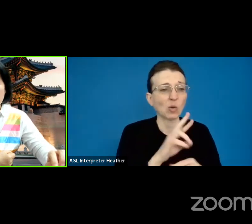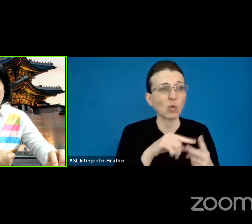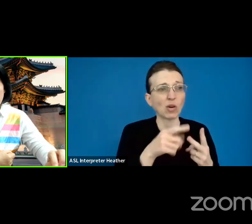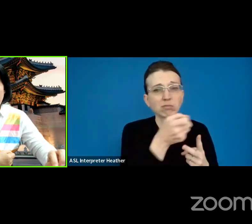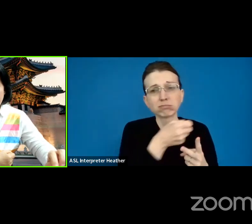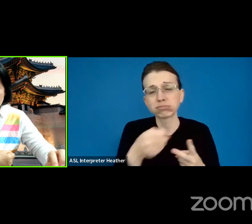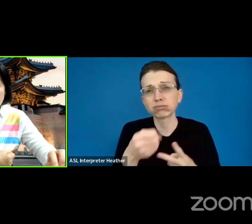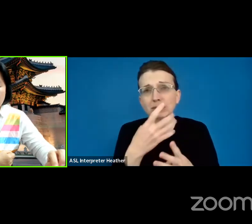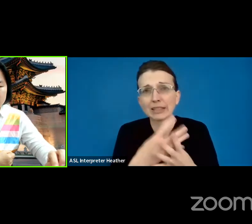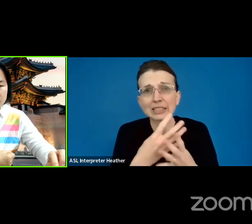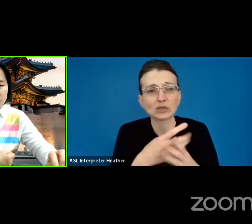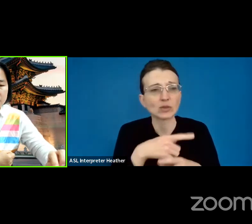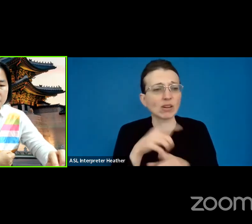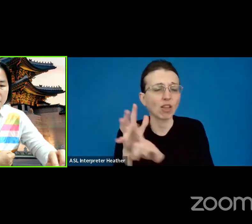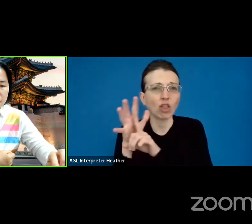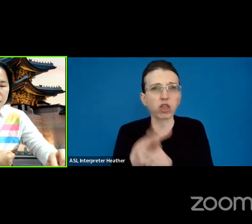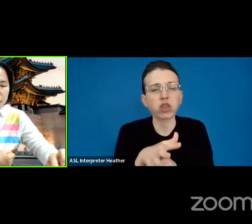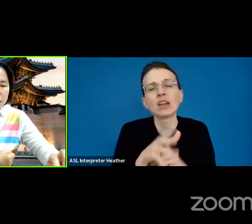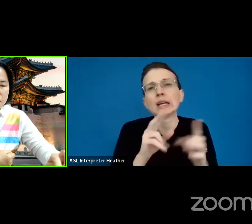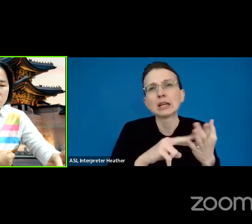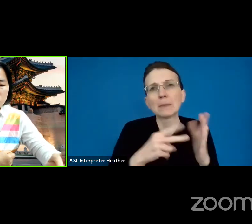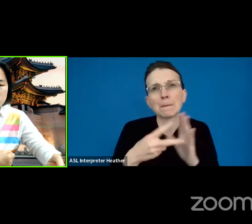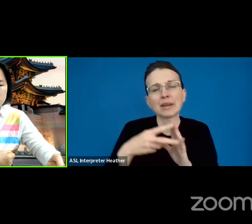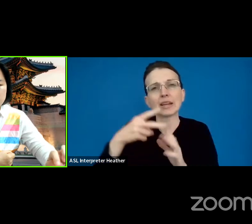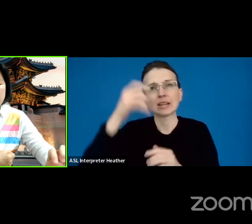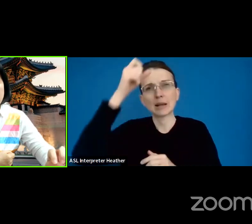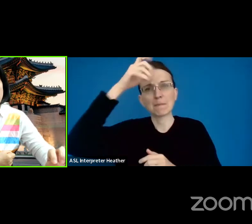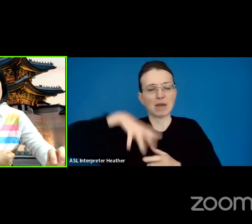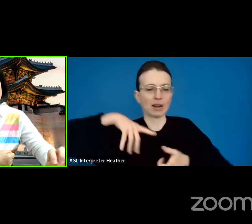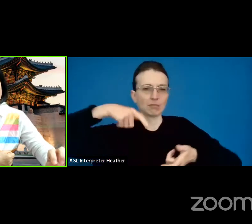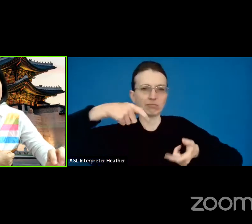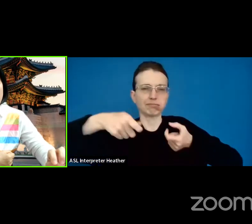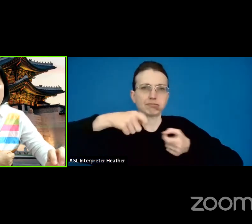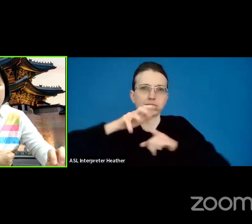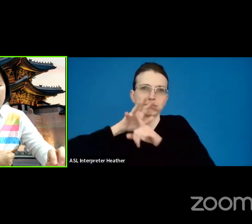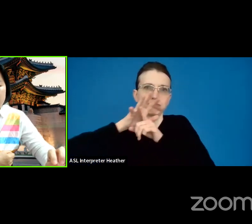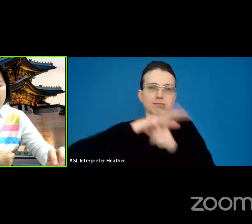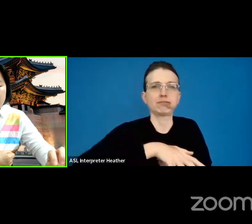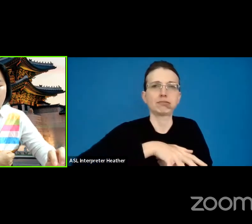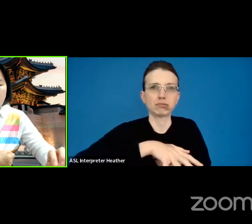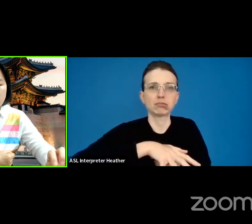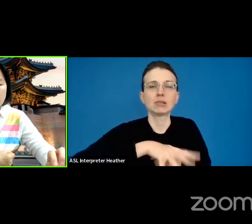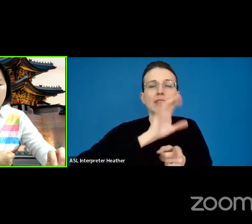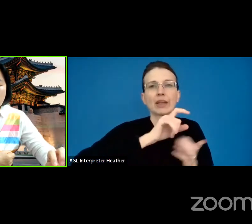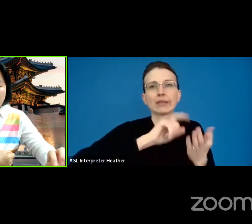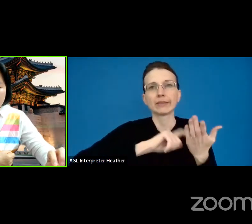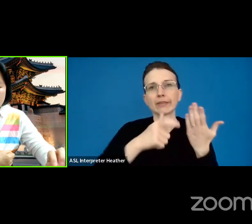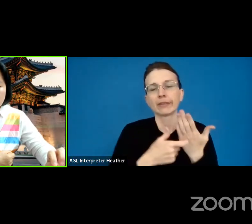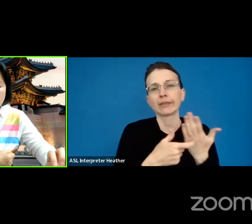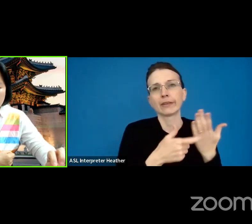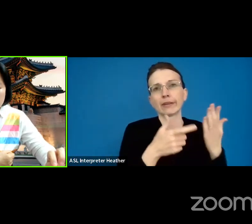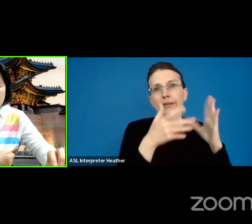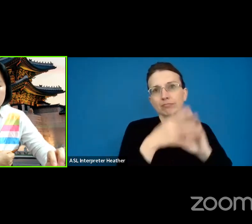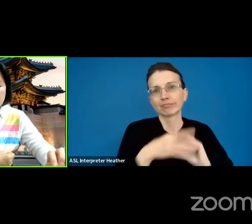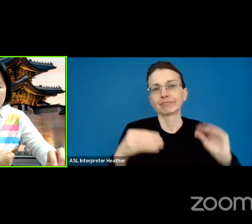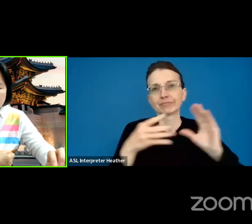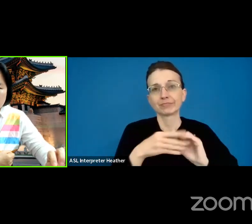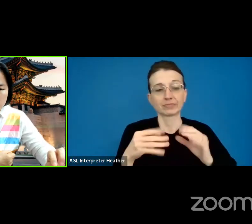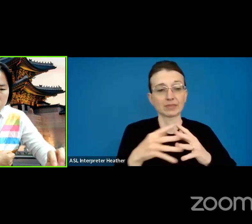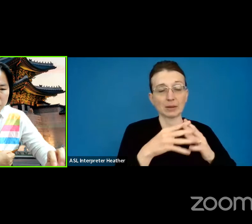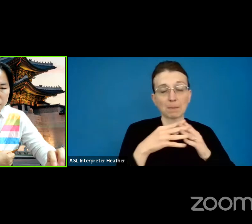the history of patriarchy is used as an allegory of an American